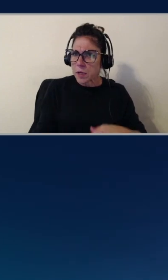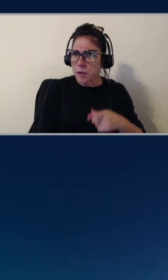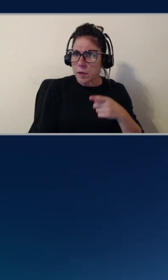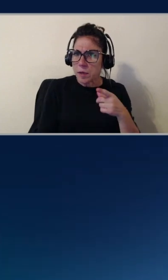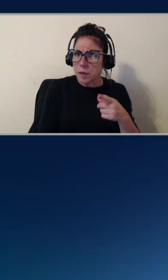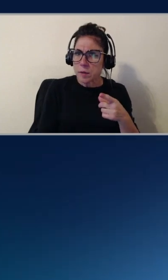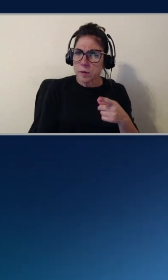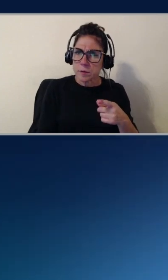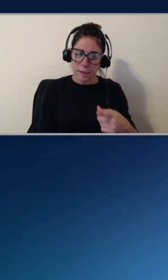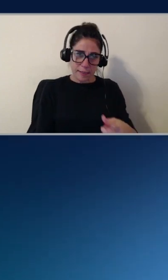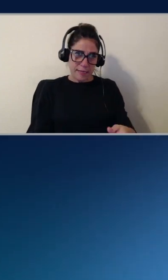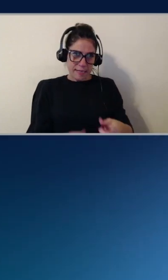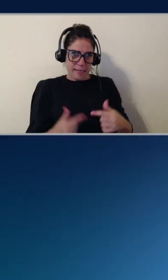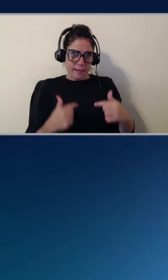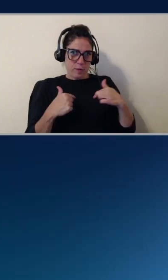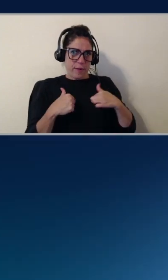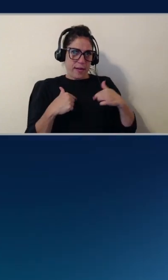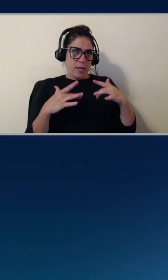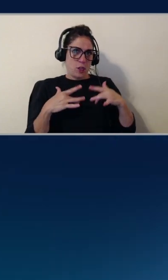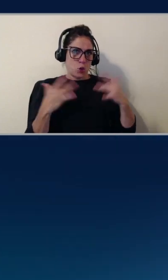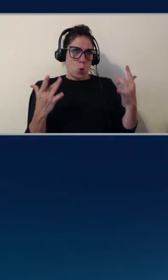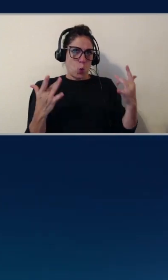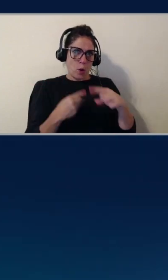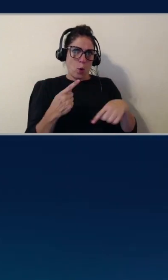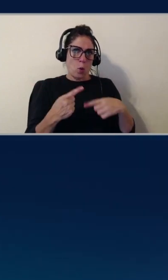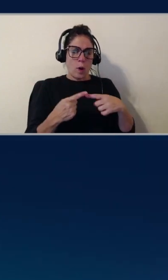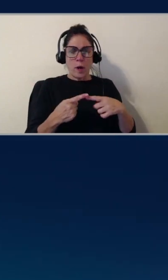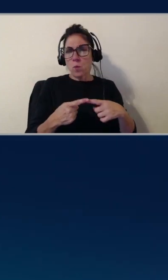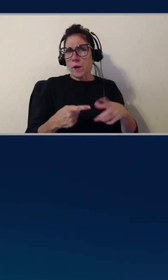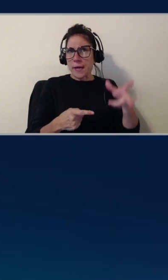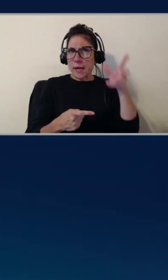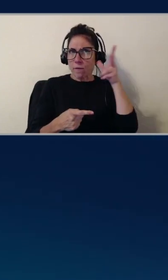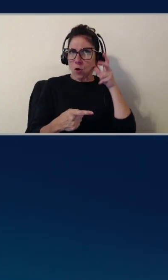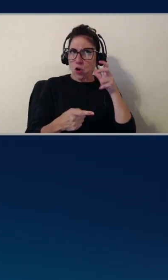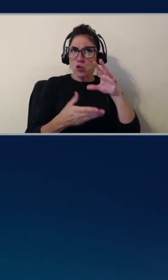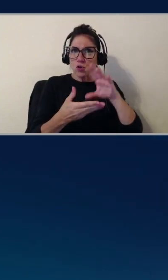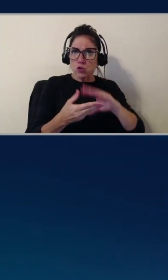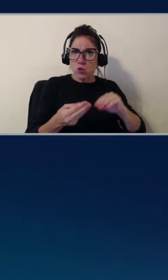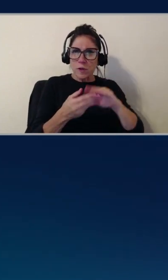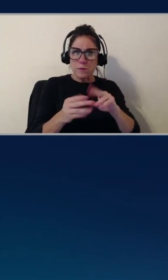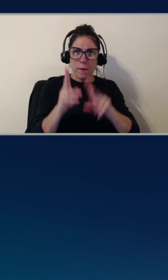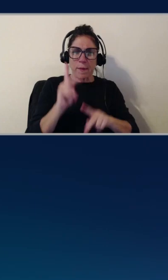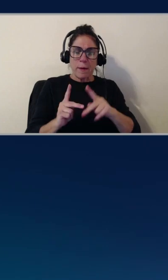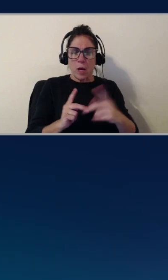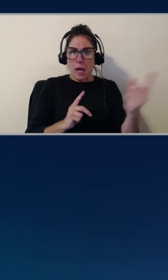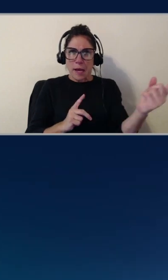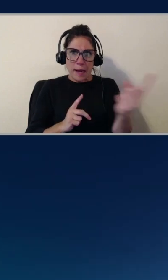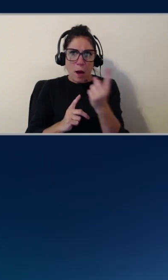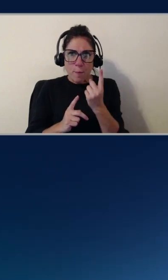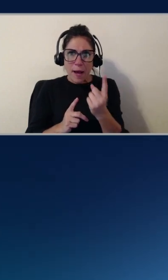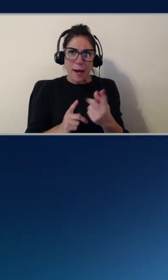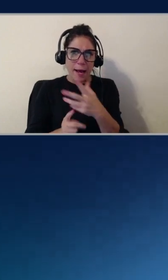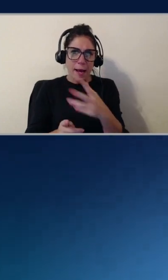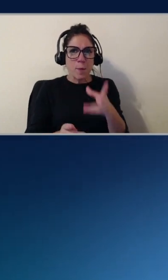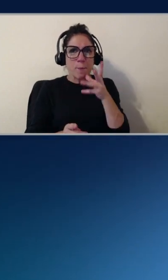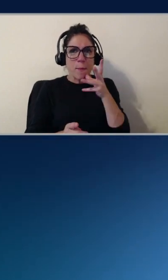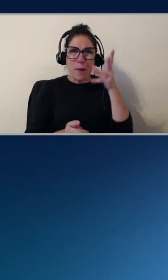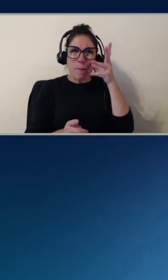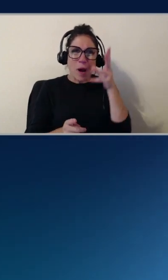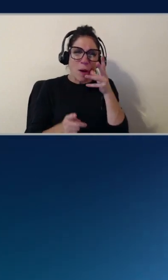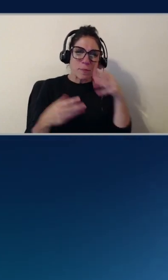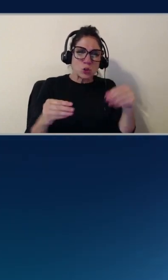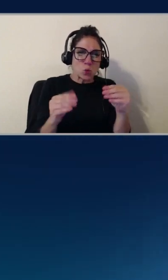gives me a lot of joy is when we hear stories where people come back where they're like mom and pop shop, they're